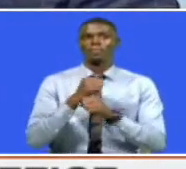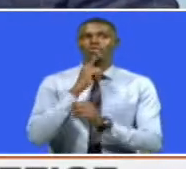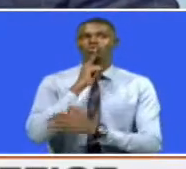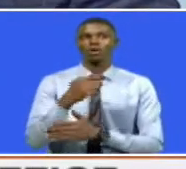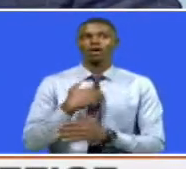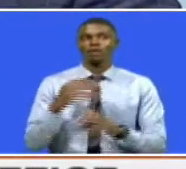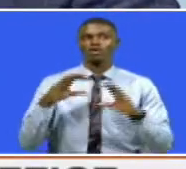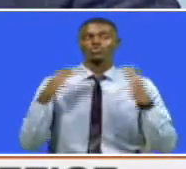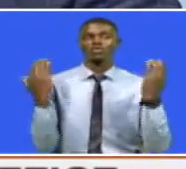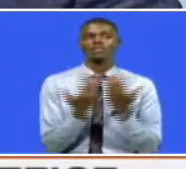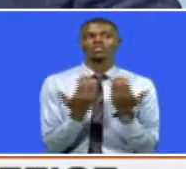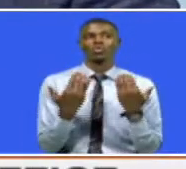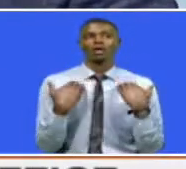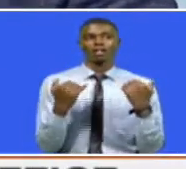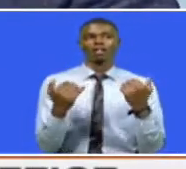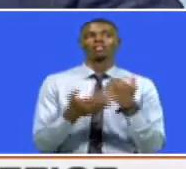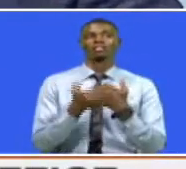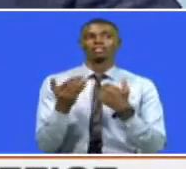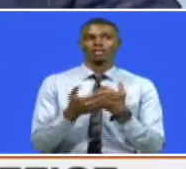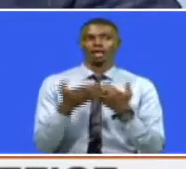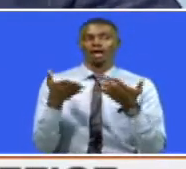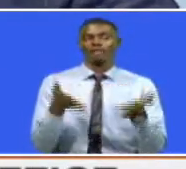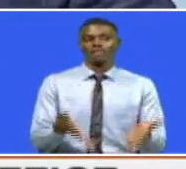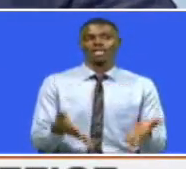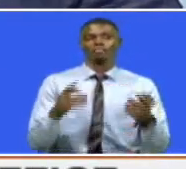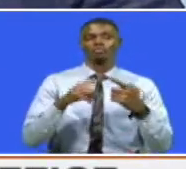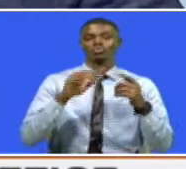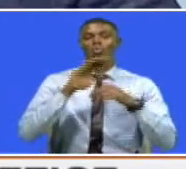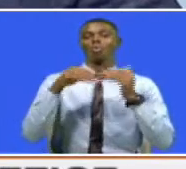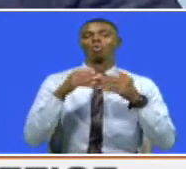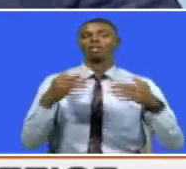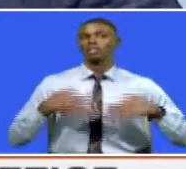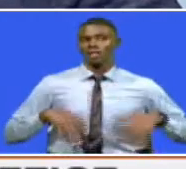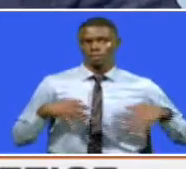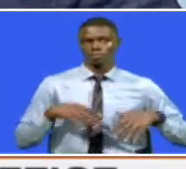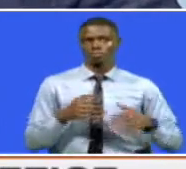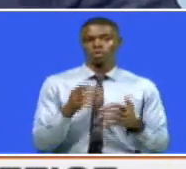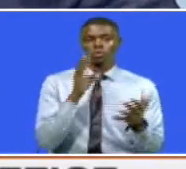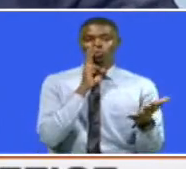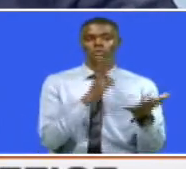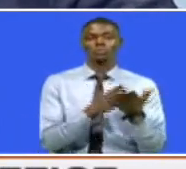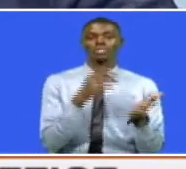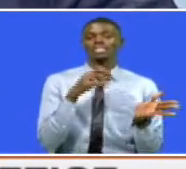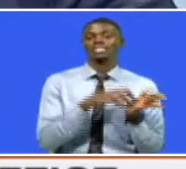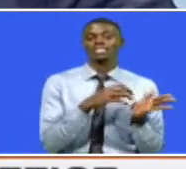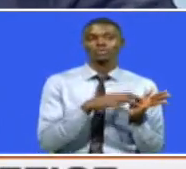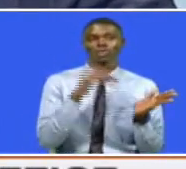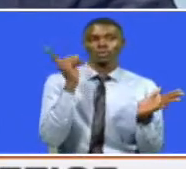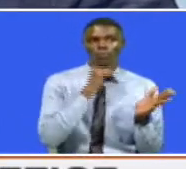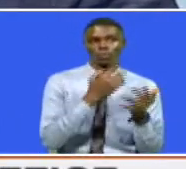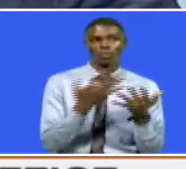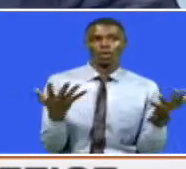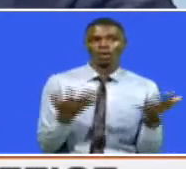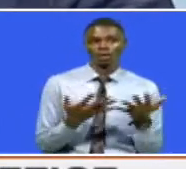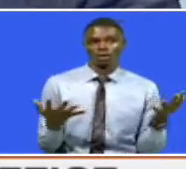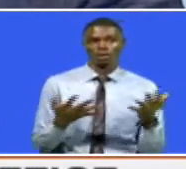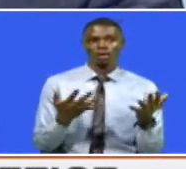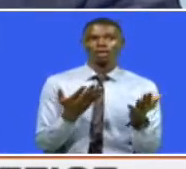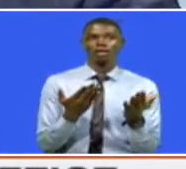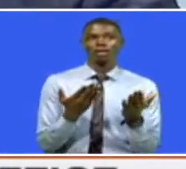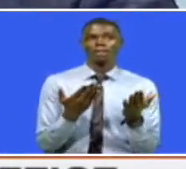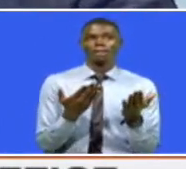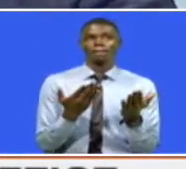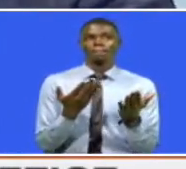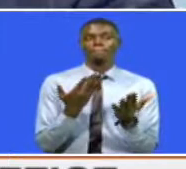is universal health care available to everybody. We have been witnessing a situation where the